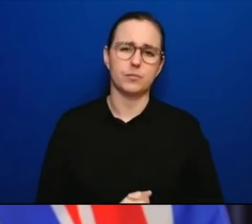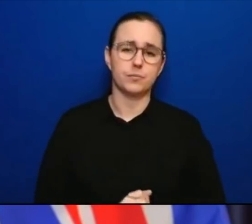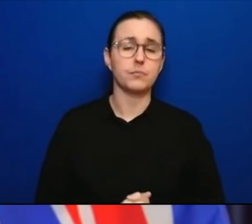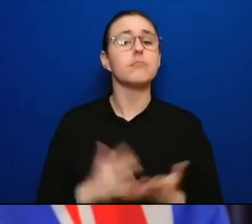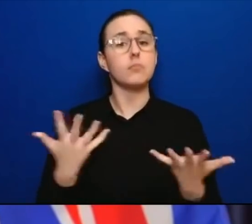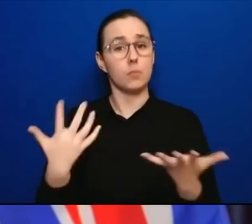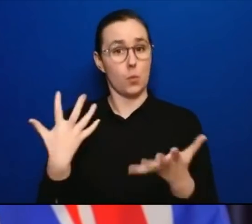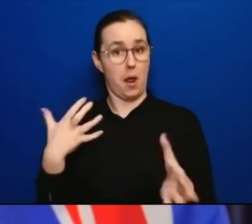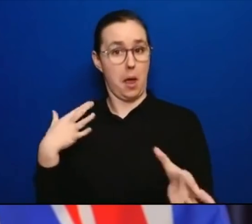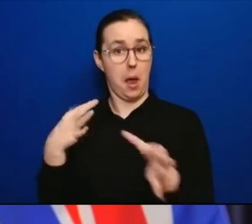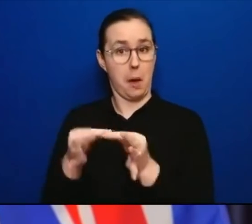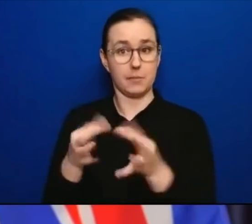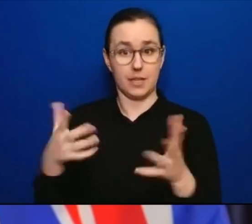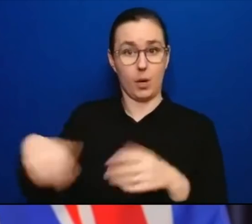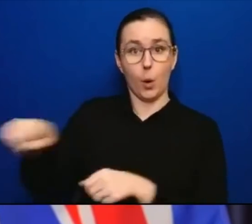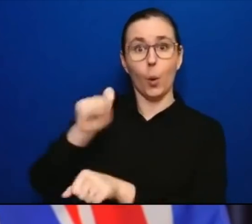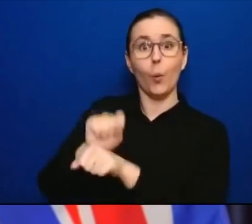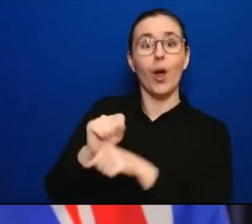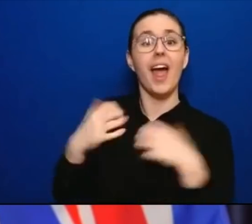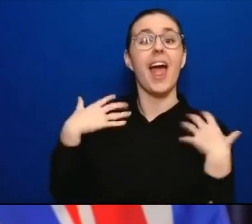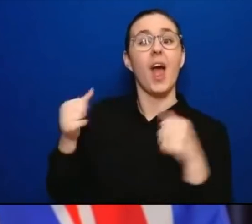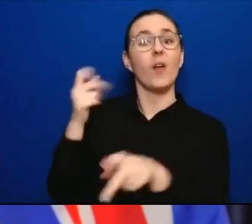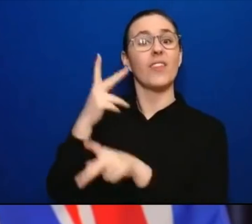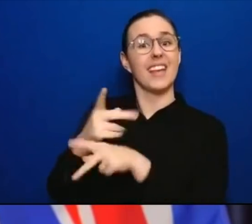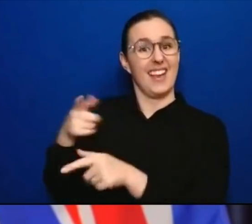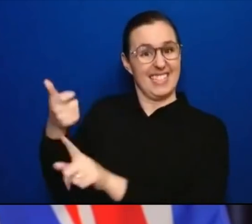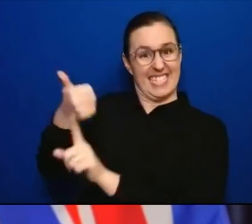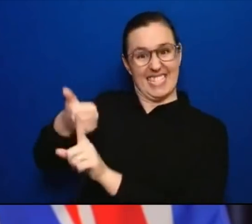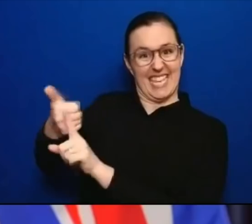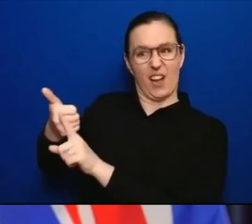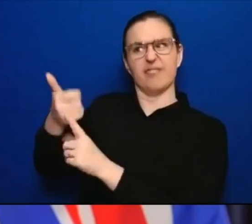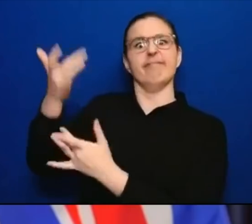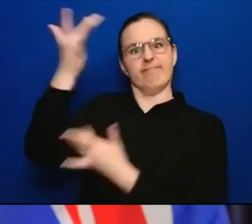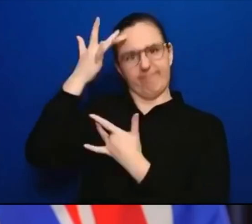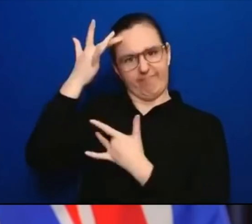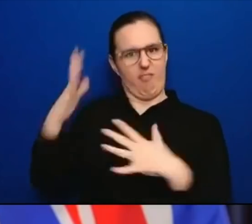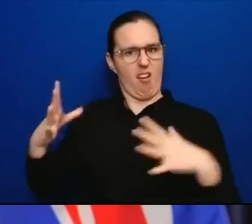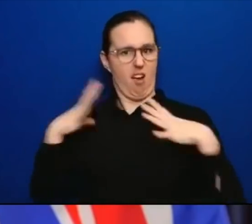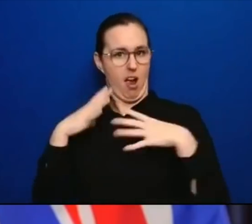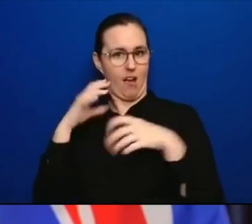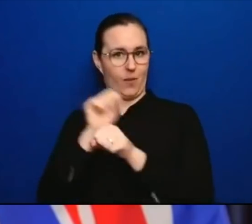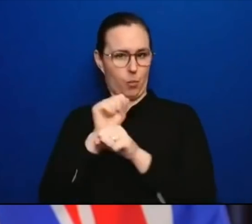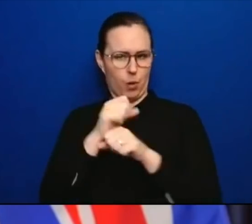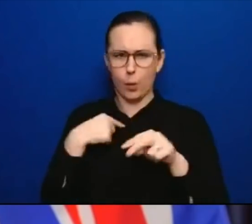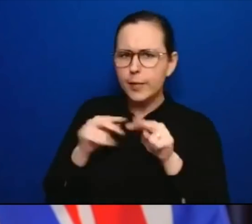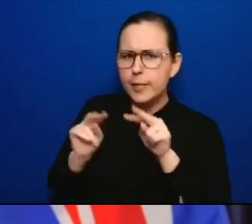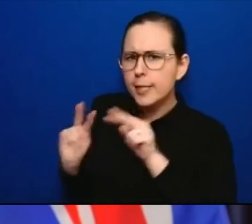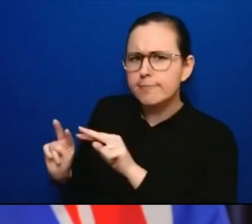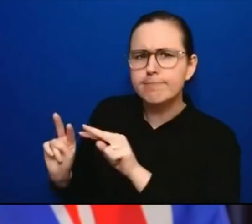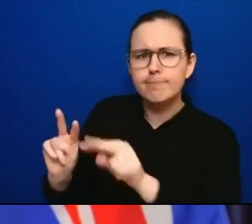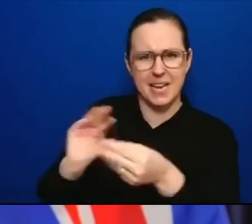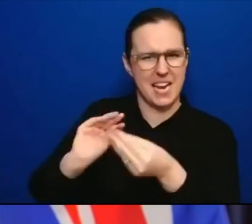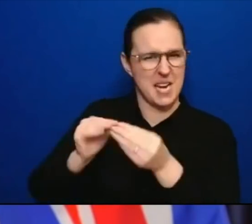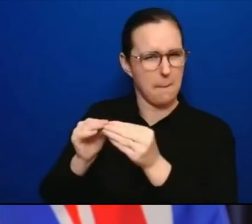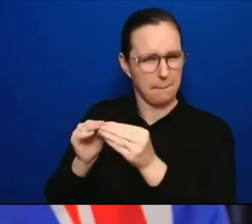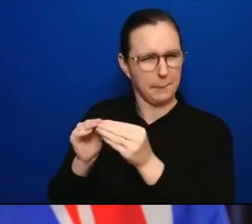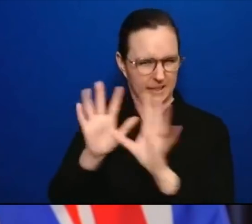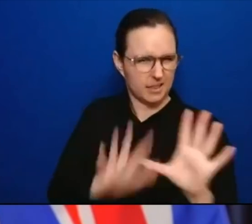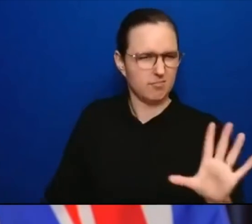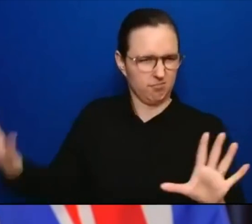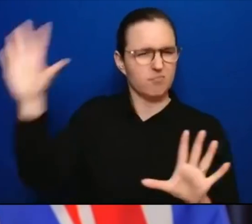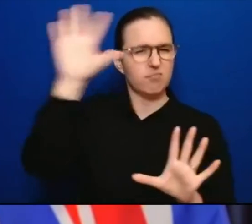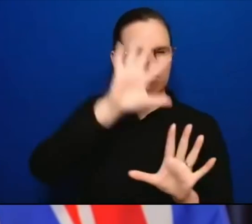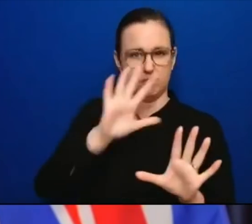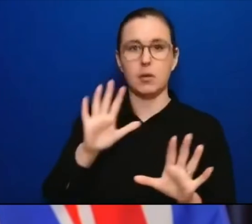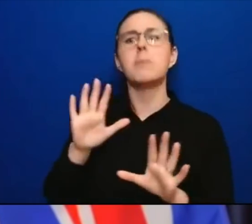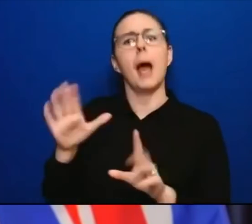of sickness on healthcare workers and the healthcare systems. Health authorities continue to closely monitor sickness levels